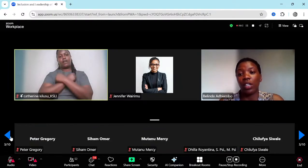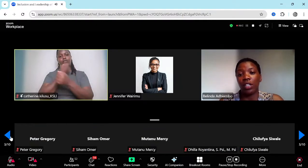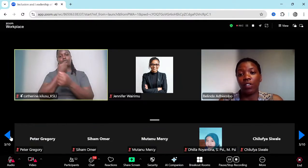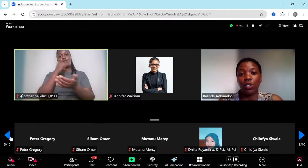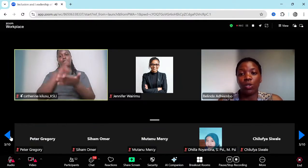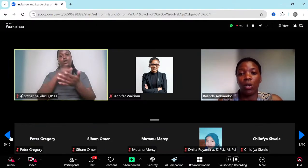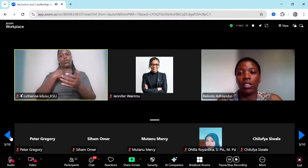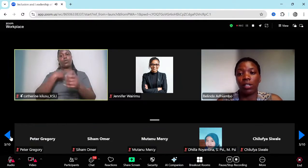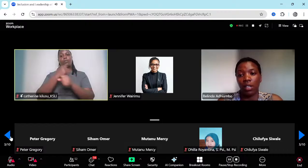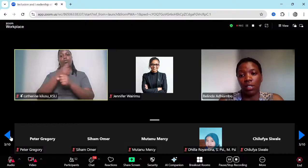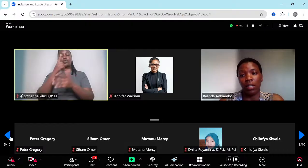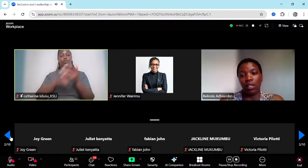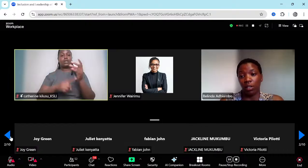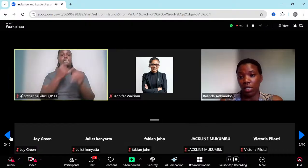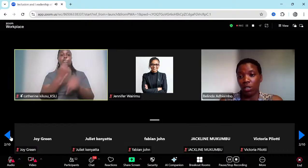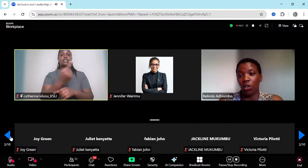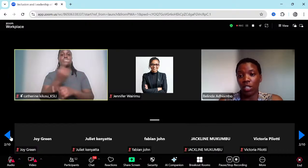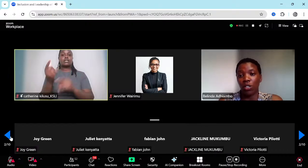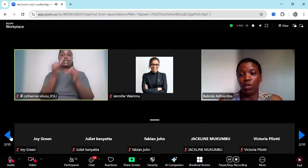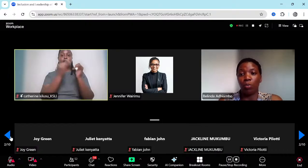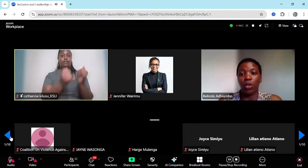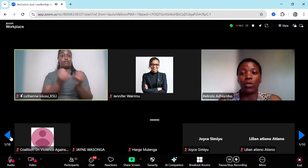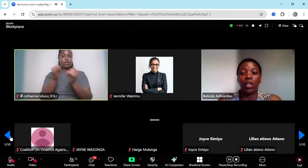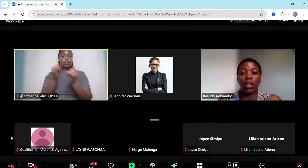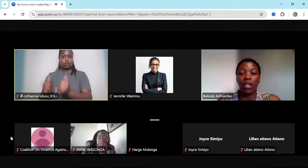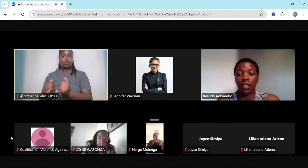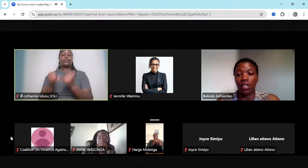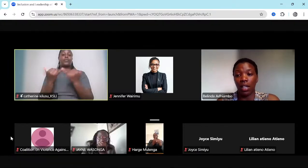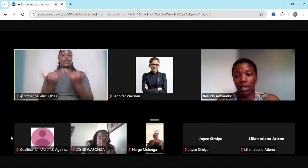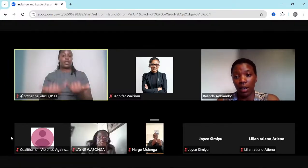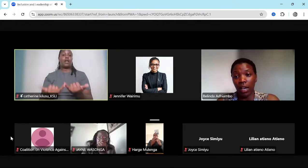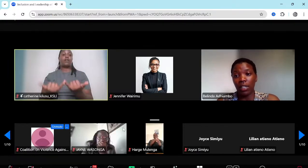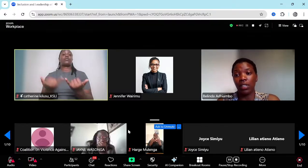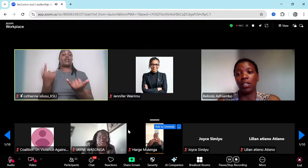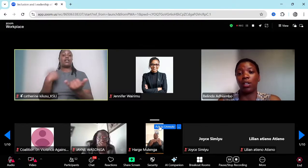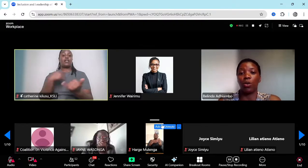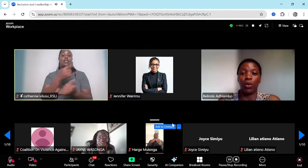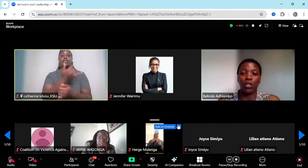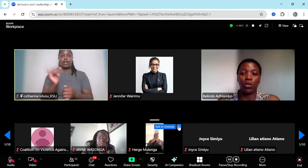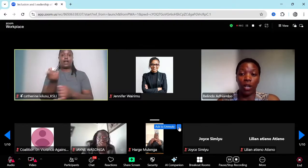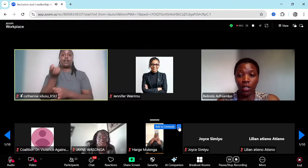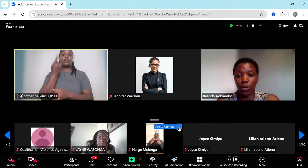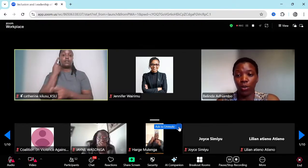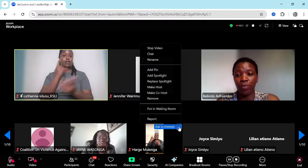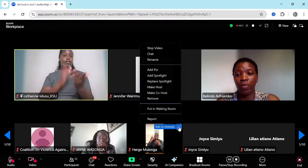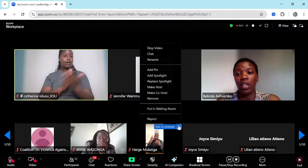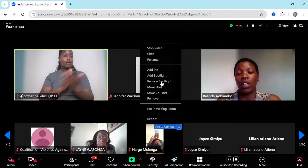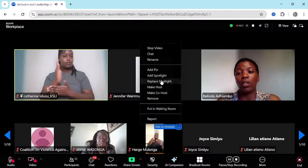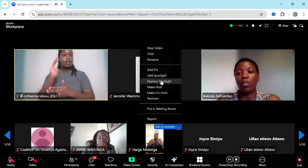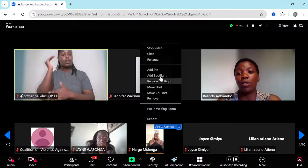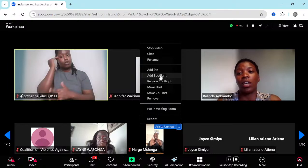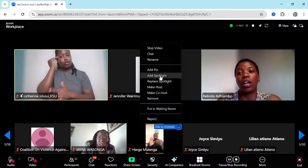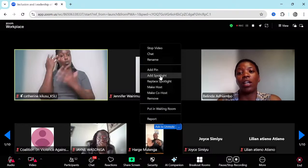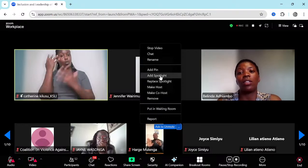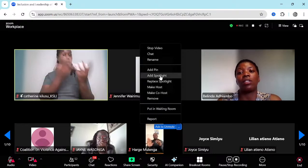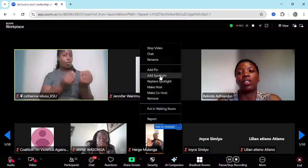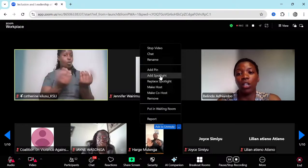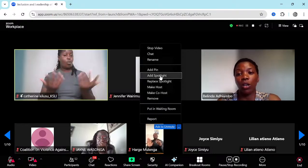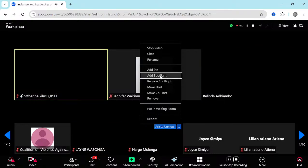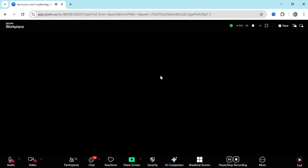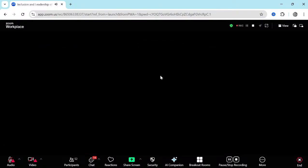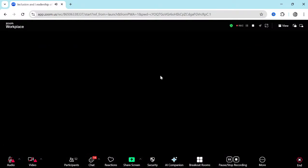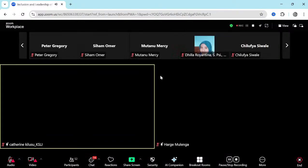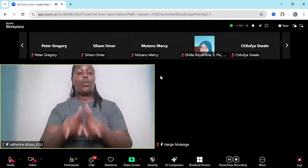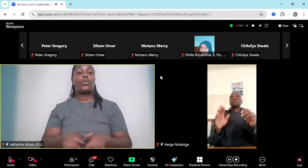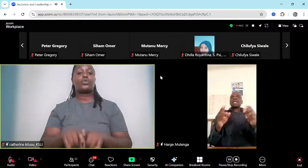and every individual is gotten to the point where they understand their rights, they know where to run to, and also they can reach